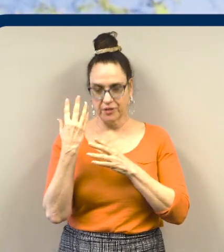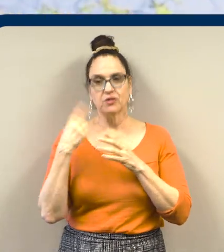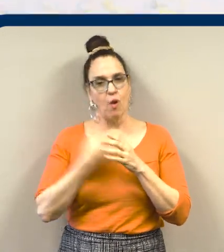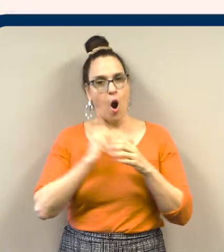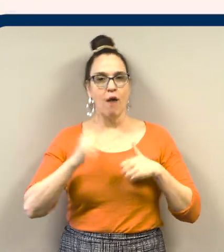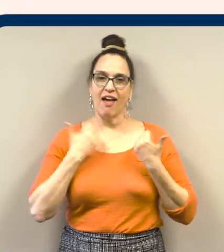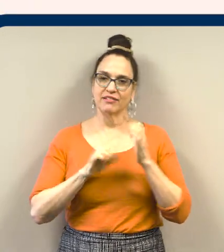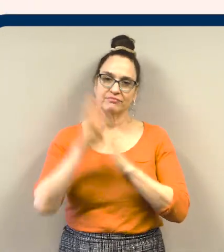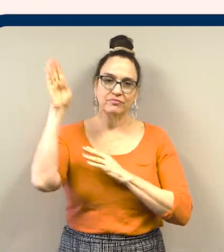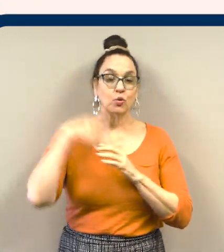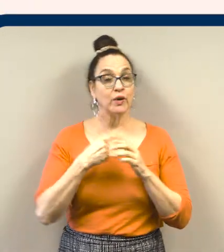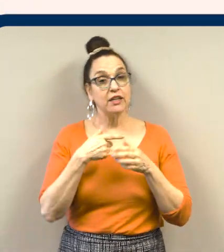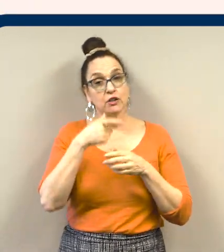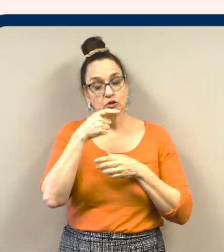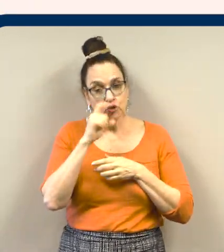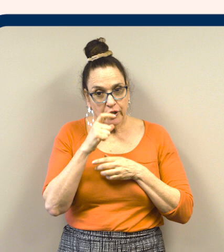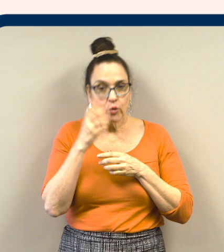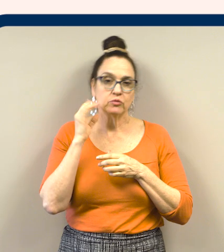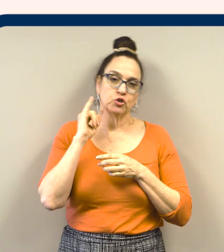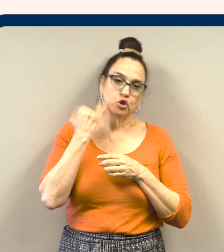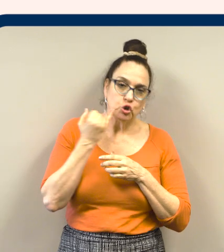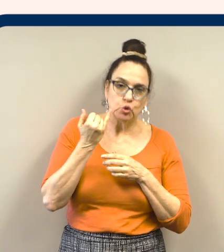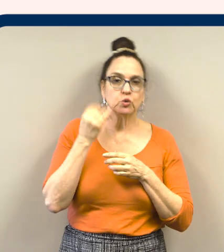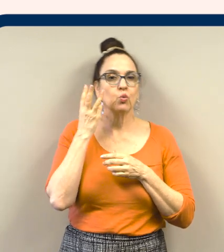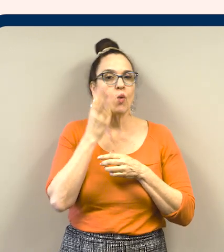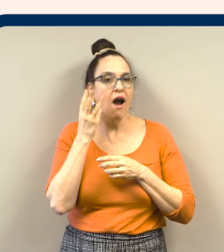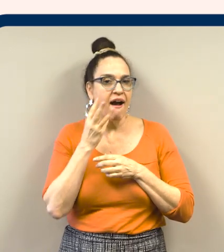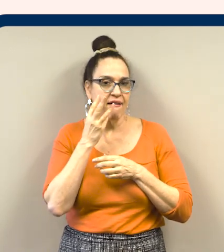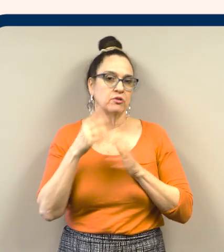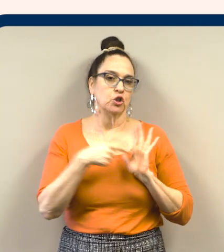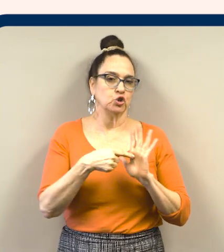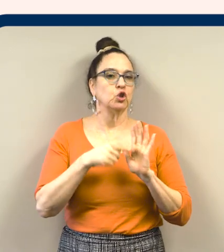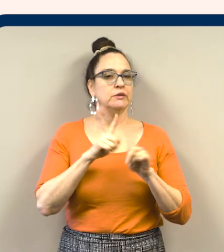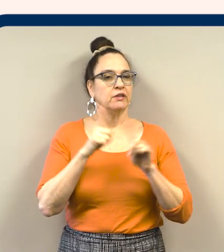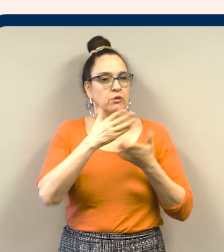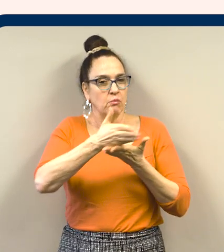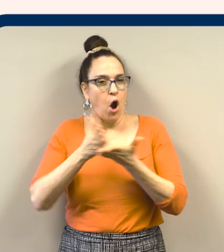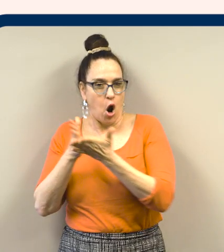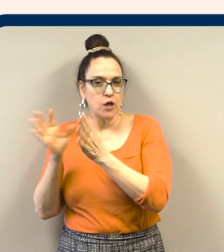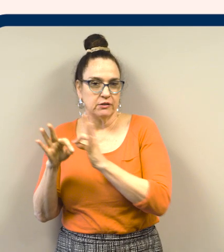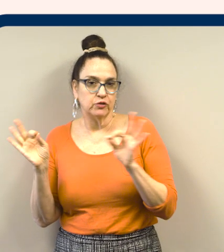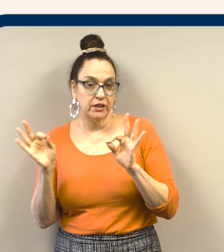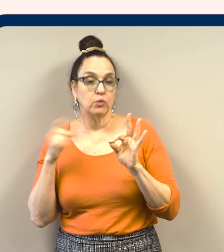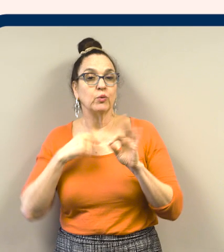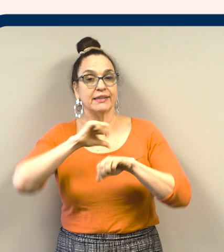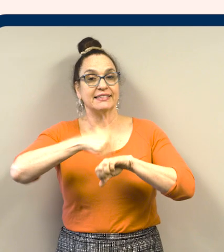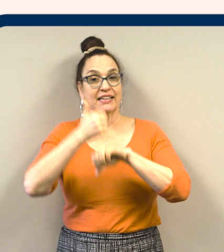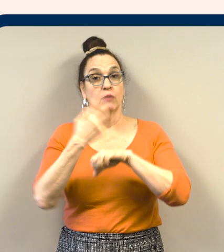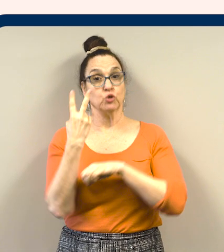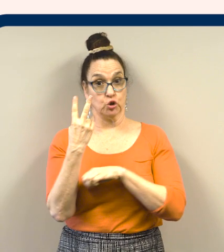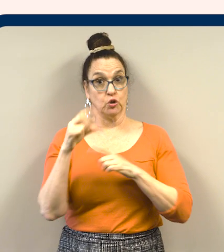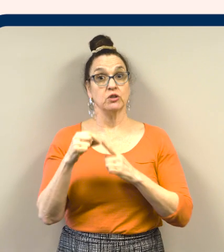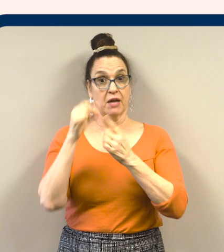bloom. We also drink 4 cups of wine or grape juice, each symbolizing a different aspect of